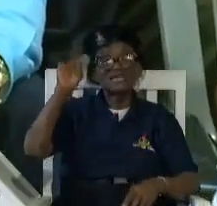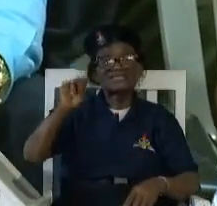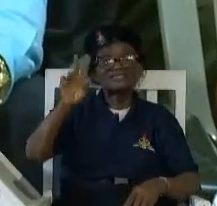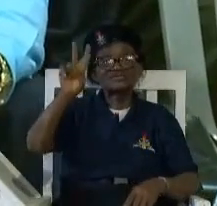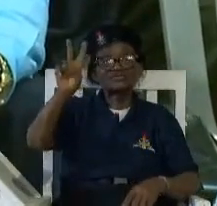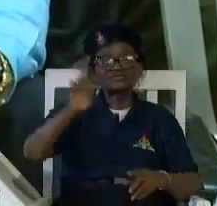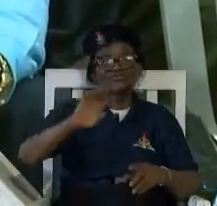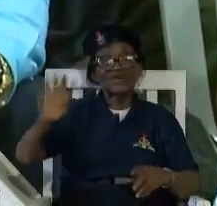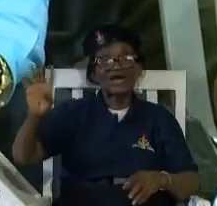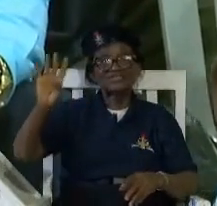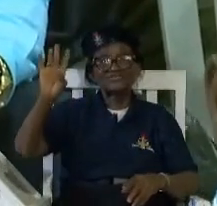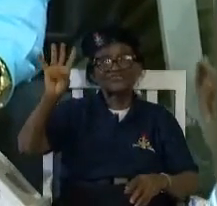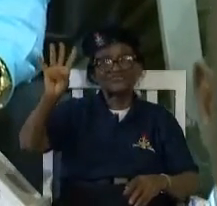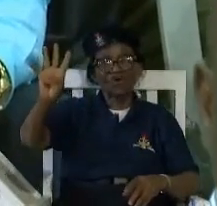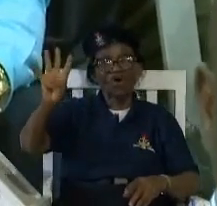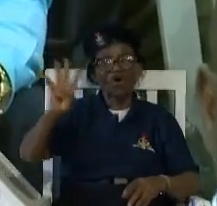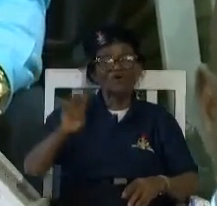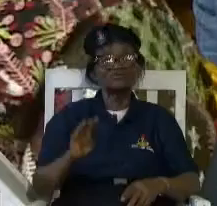Deuteronomy 32:4.